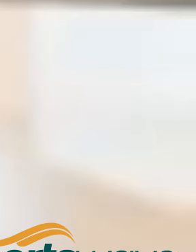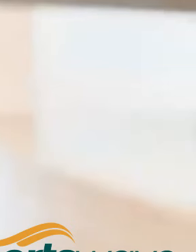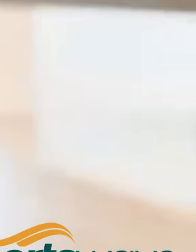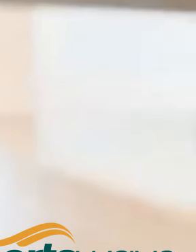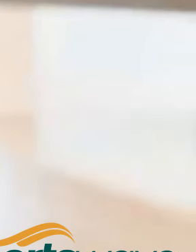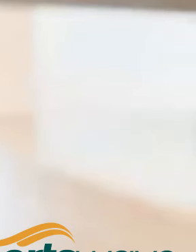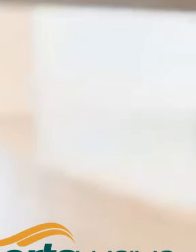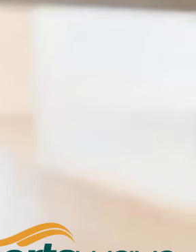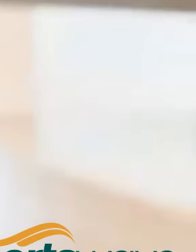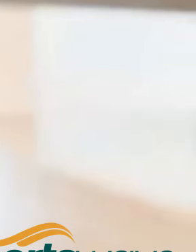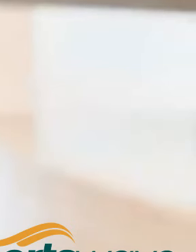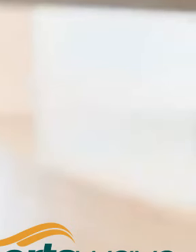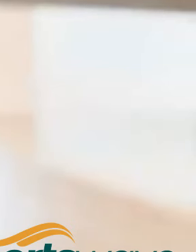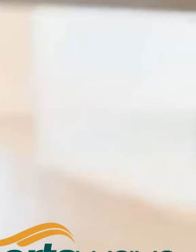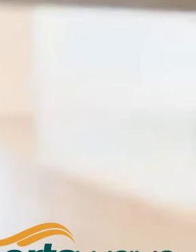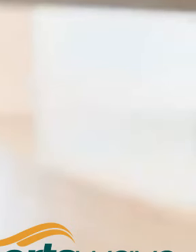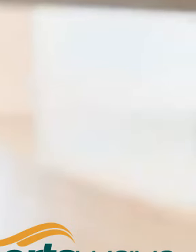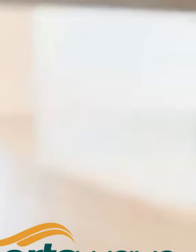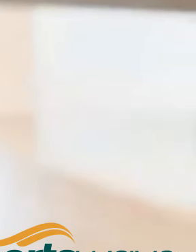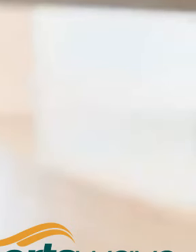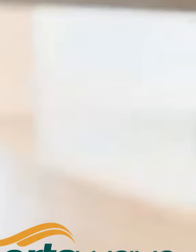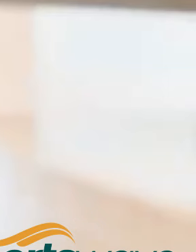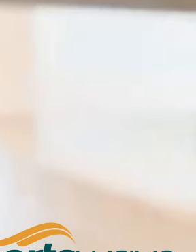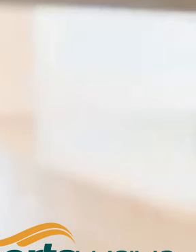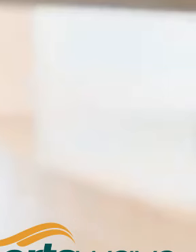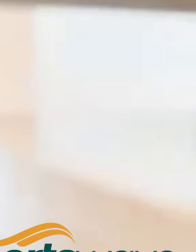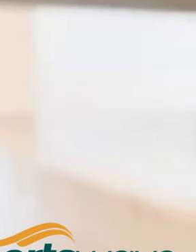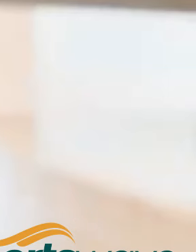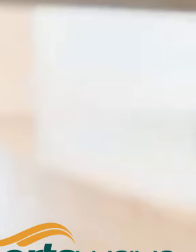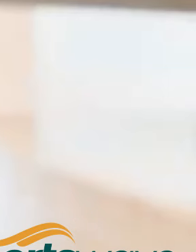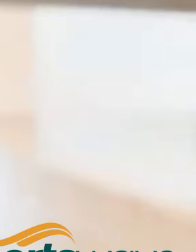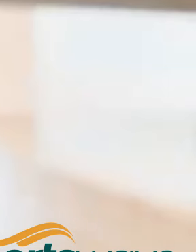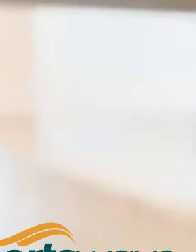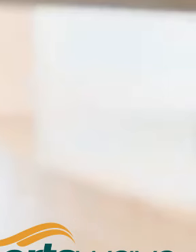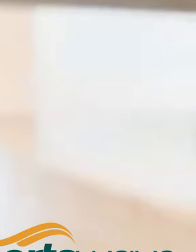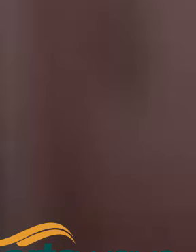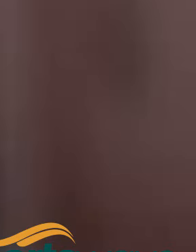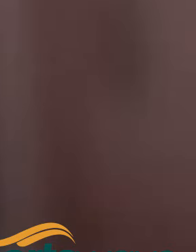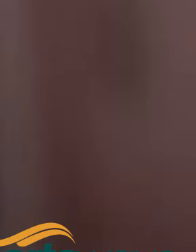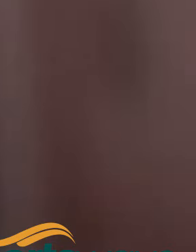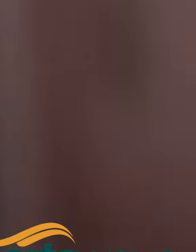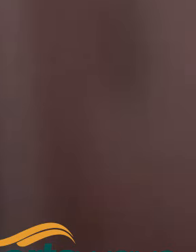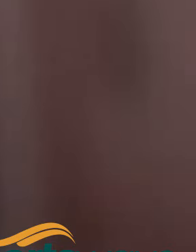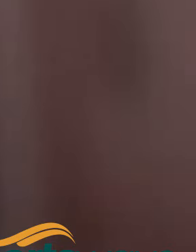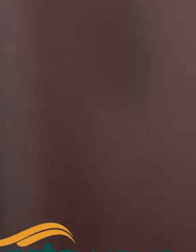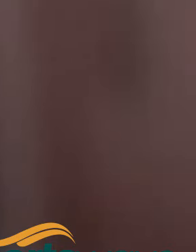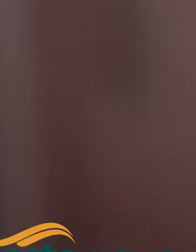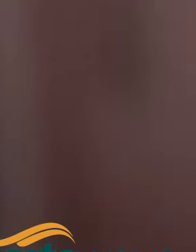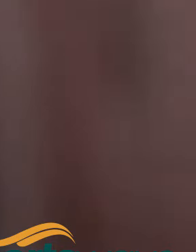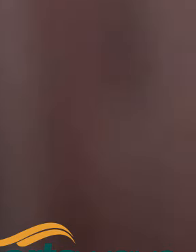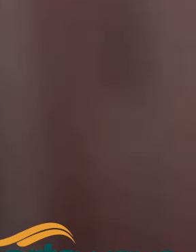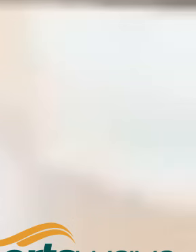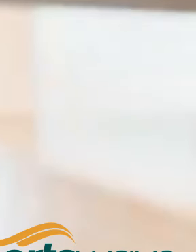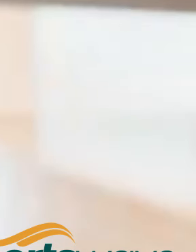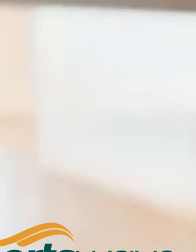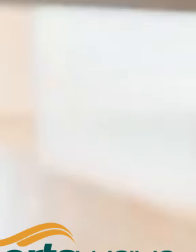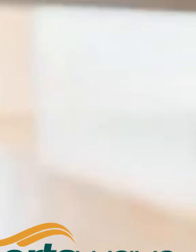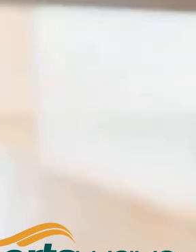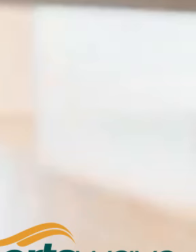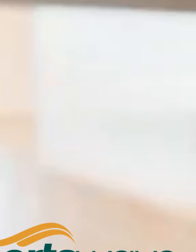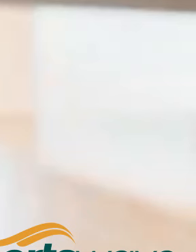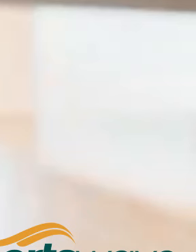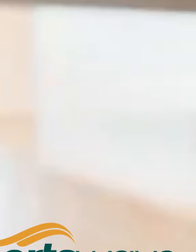The next question is on compression garments. Mm-hmm. The chat How box. long?